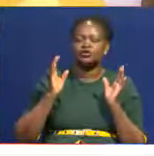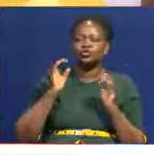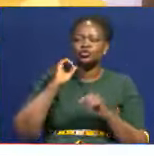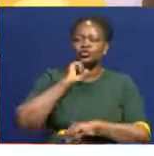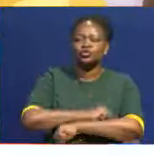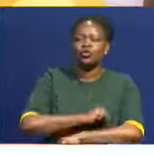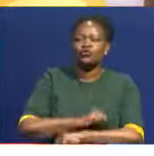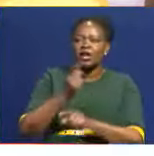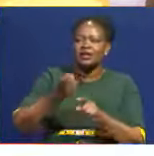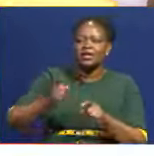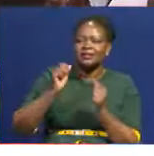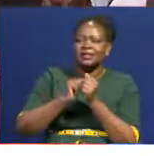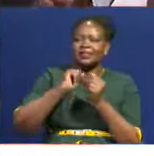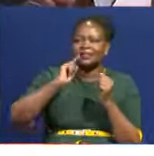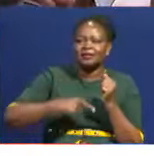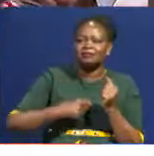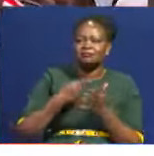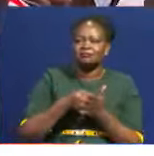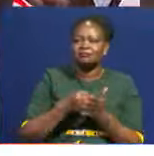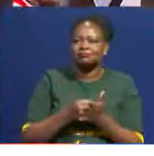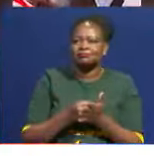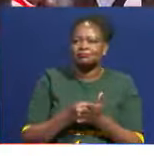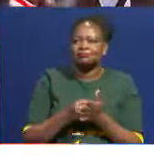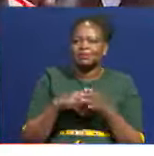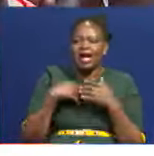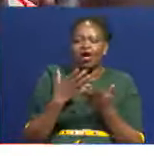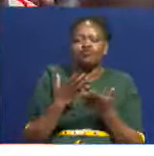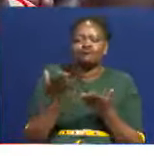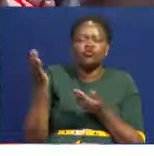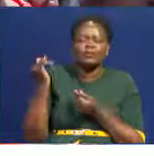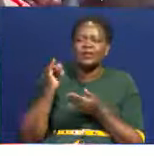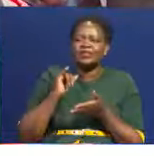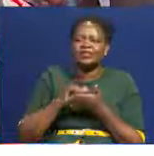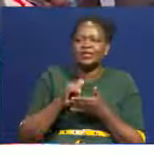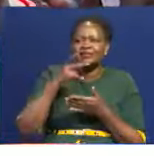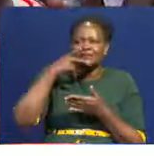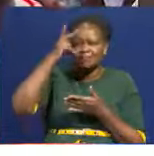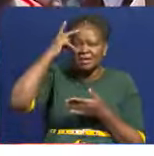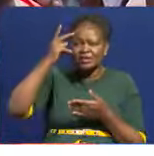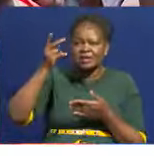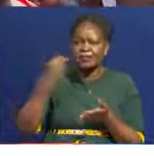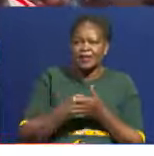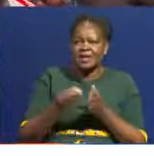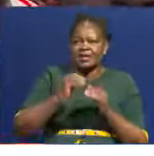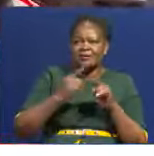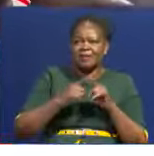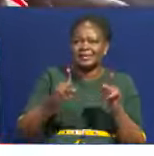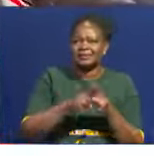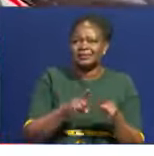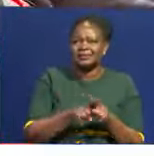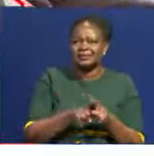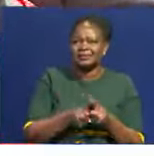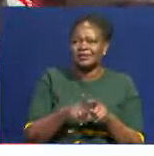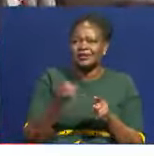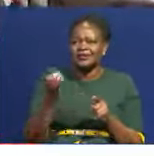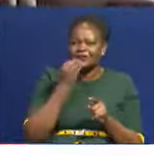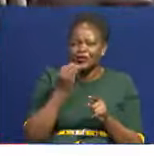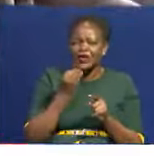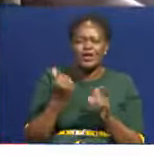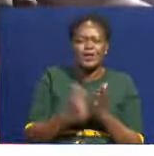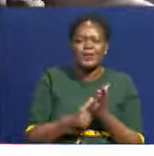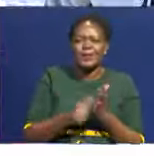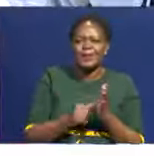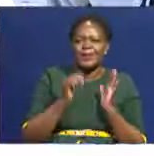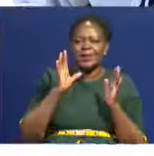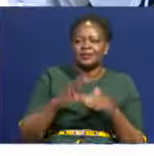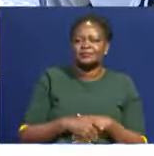there is an increment of 10,000 Kenyan shillings. How do you expect such a parent to raise that money, yet even a single meal the parent